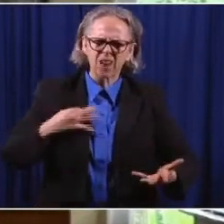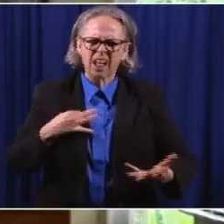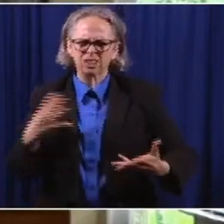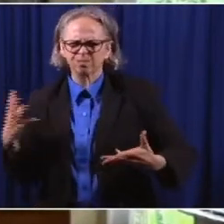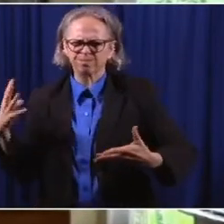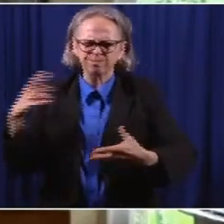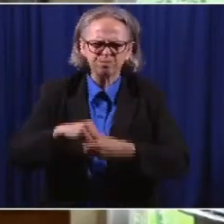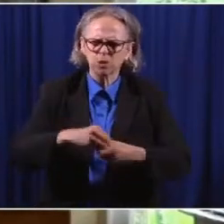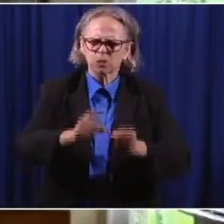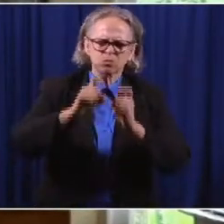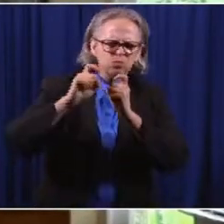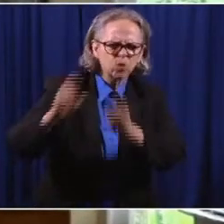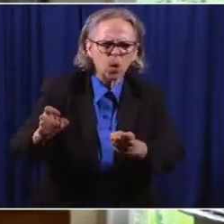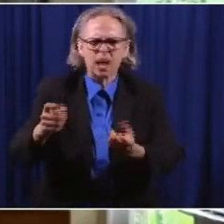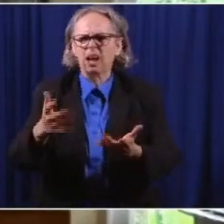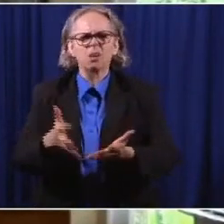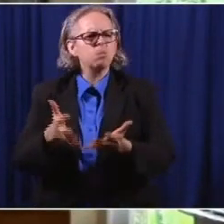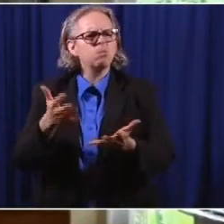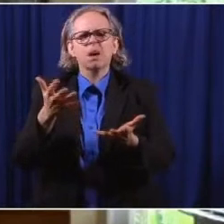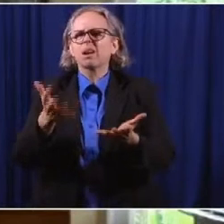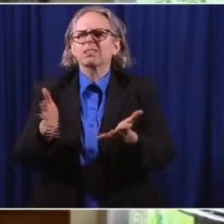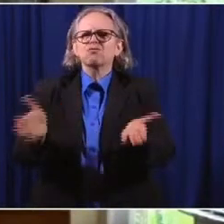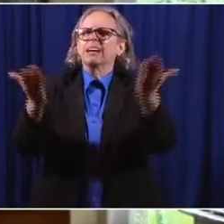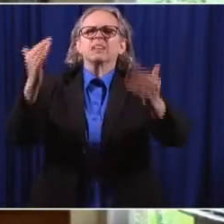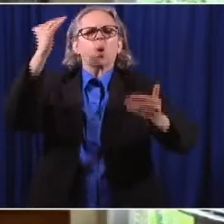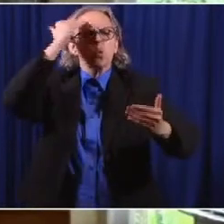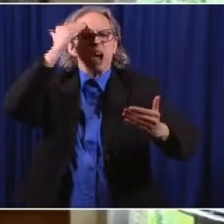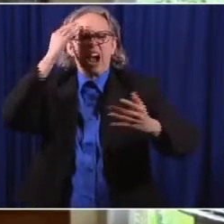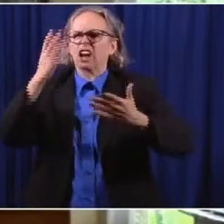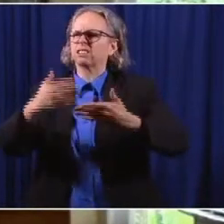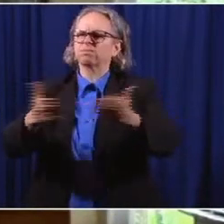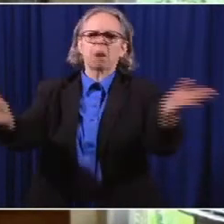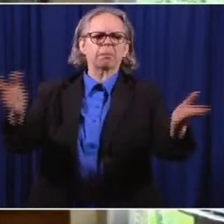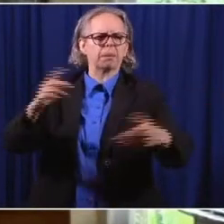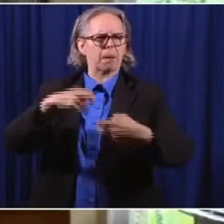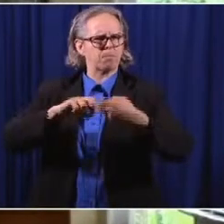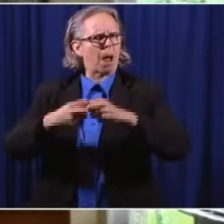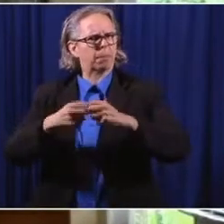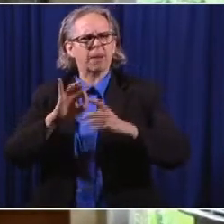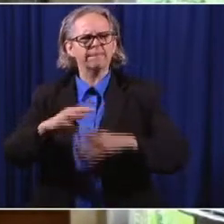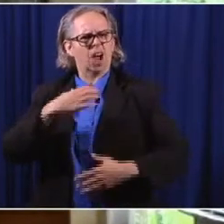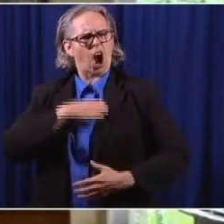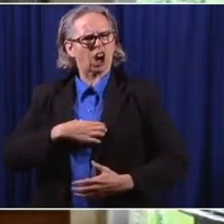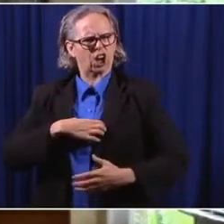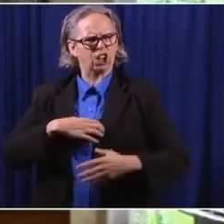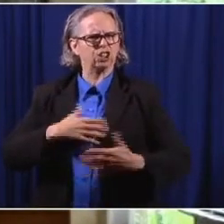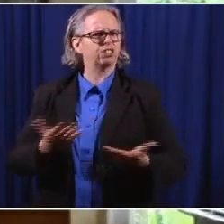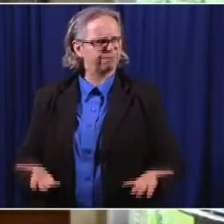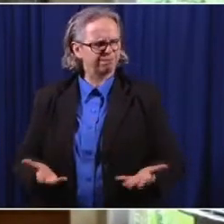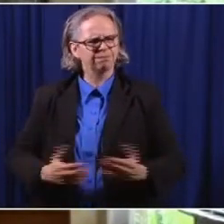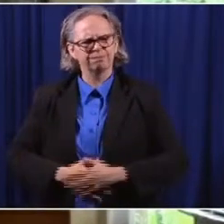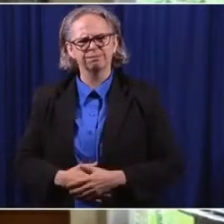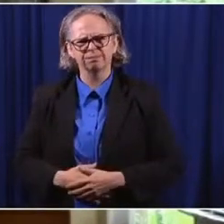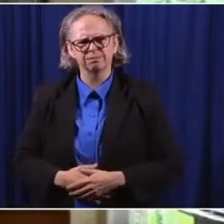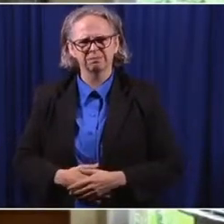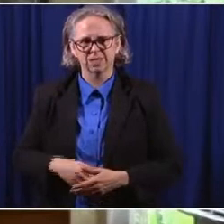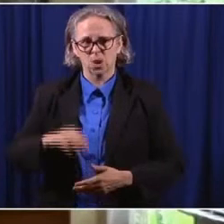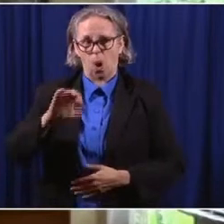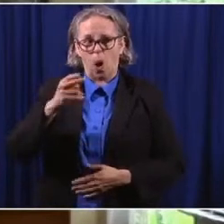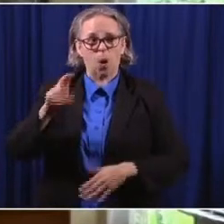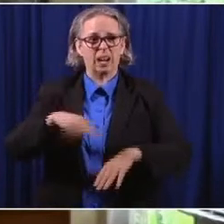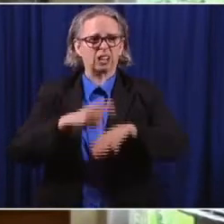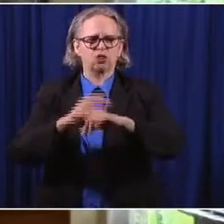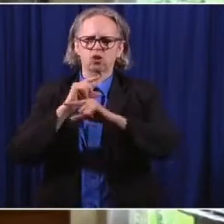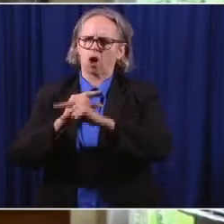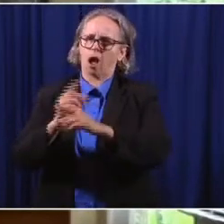raise awareness about the problem of hunger. I'm proud of the members of our Ohio National Guard who have really